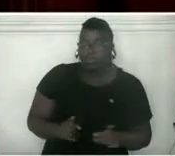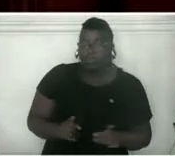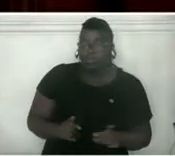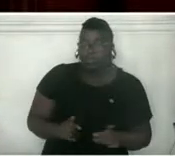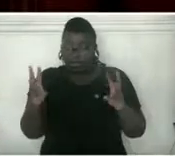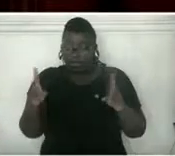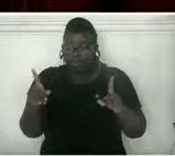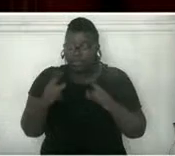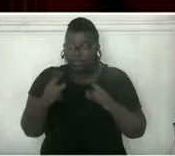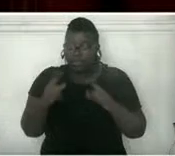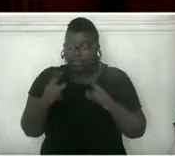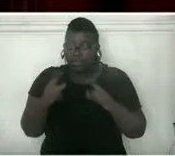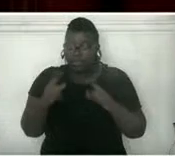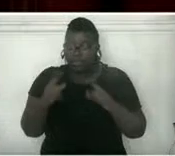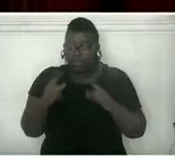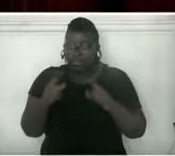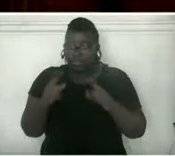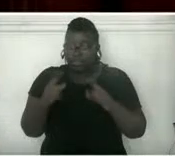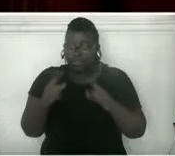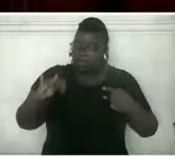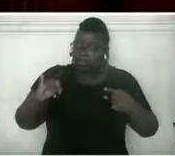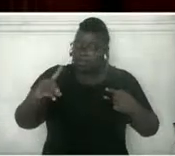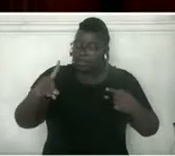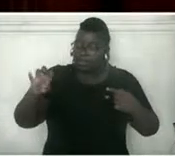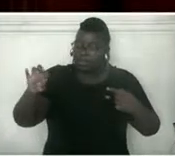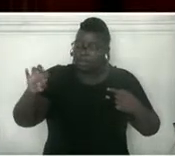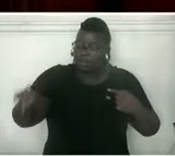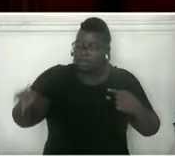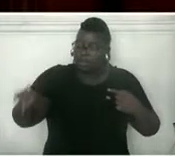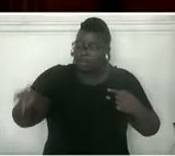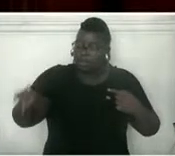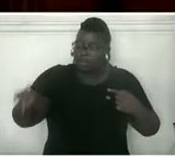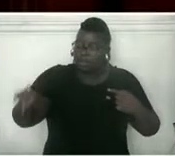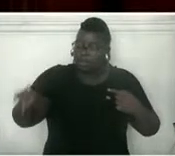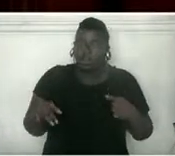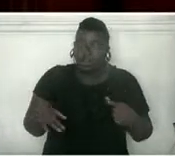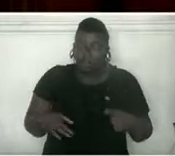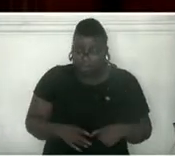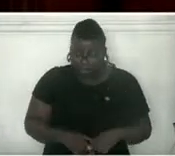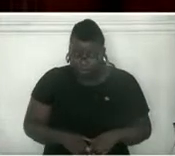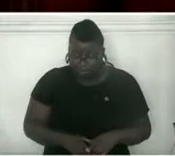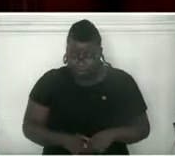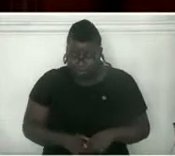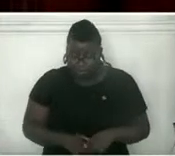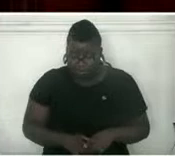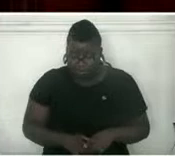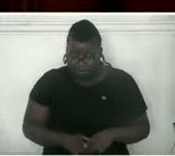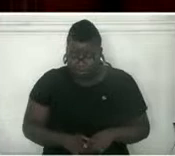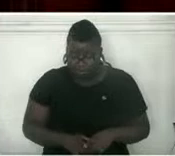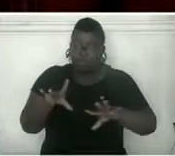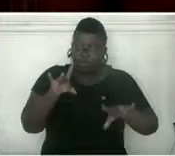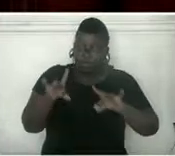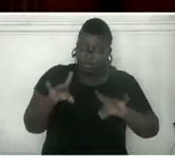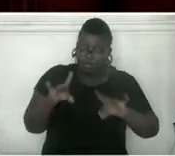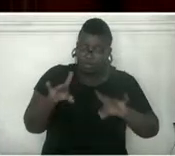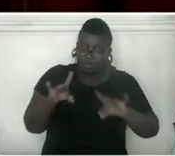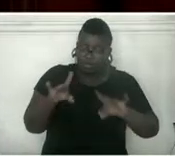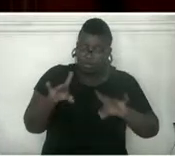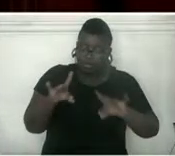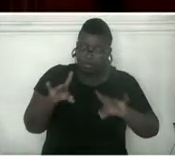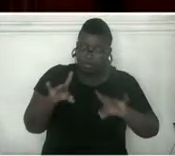announcement of the preferred bidder of the risk mitigation independent power